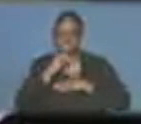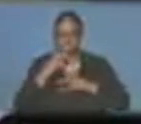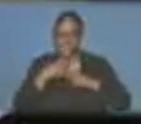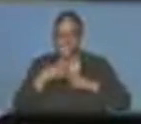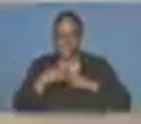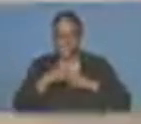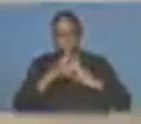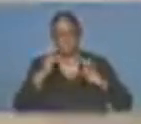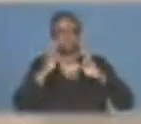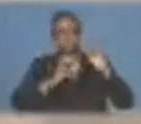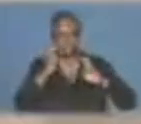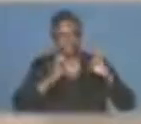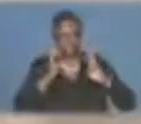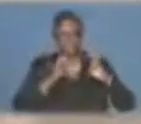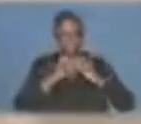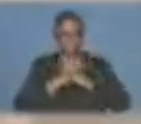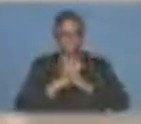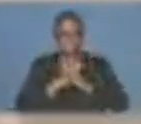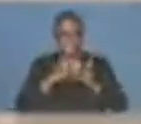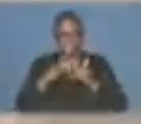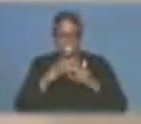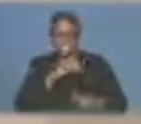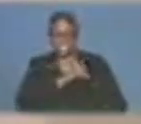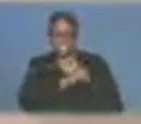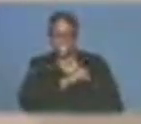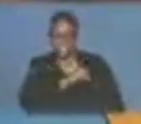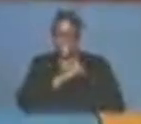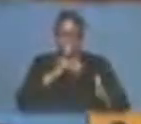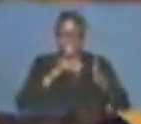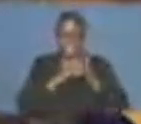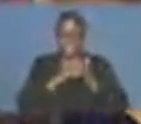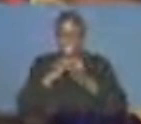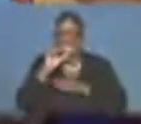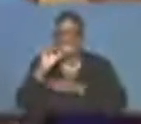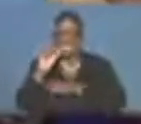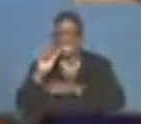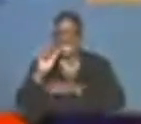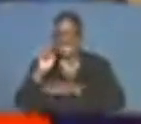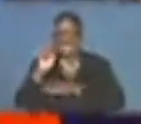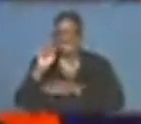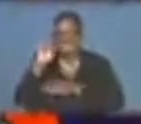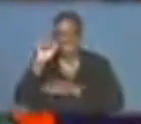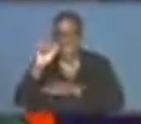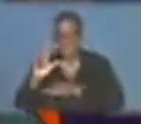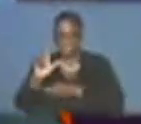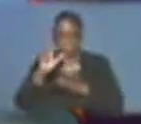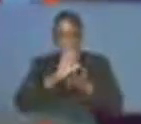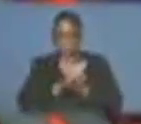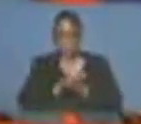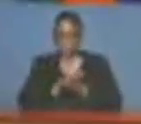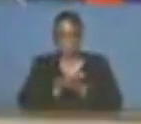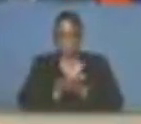still challenging. Stewart, a vice principal at Anatole Rogers School, created these masterful pieces during the height of